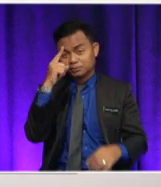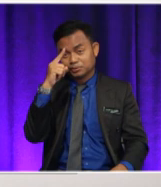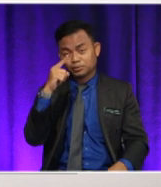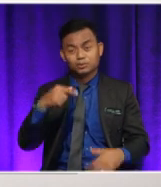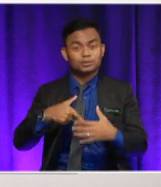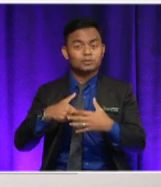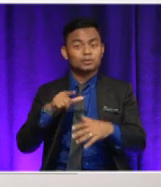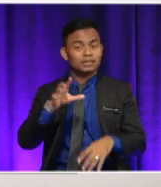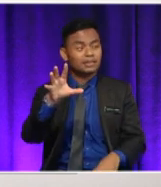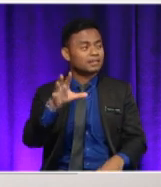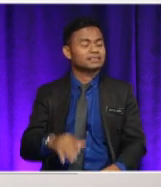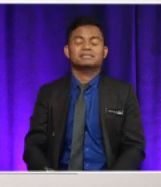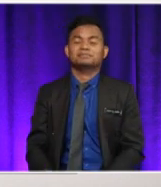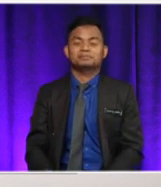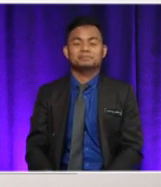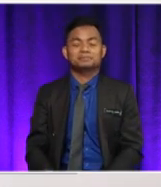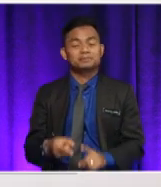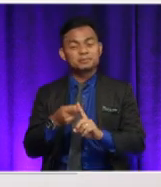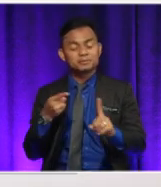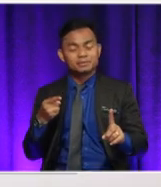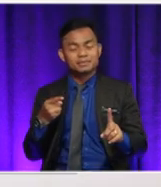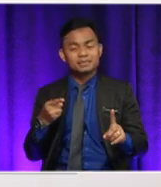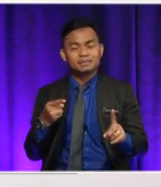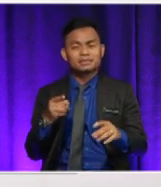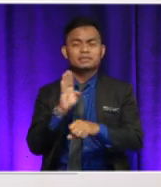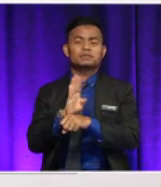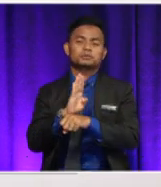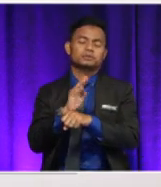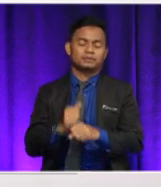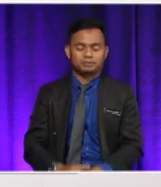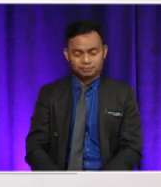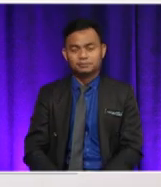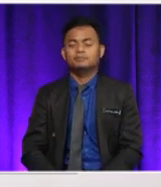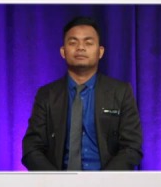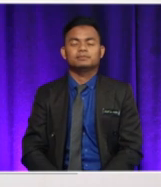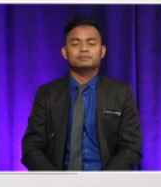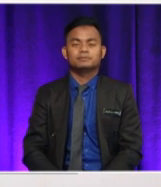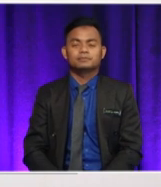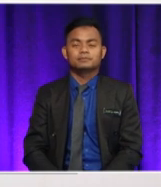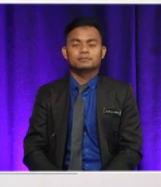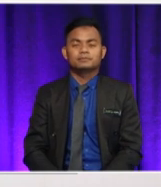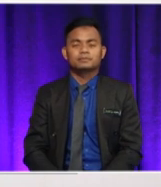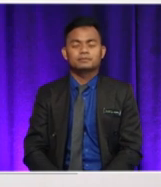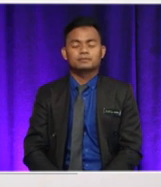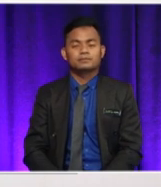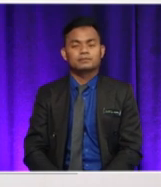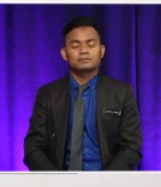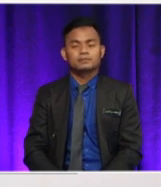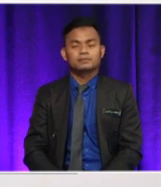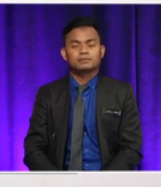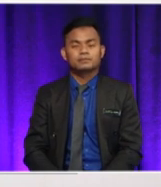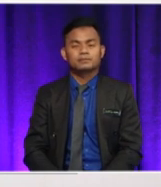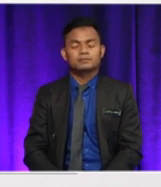Okay, I love that answer. Yes. I love that answer. Don't we all? Yes, that is true. Okay, so Aisha, would you like